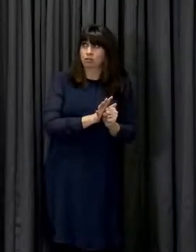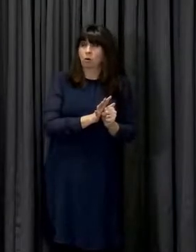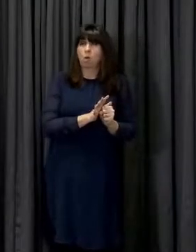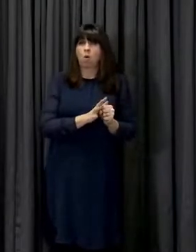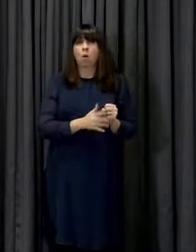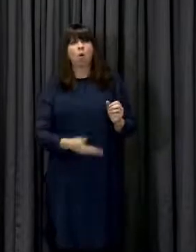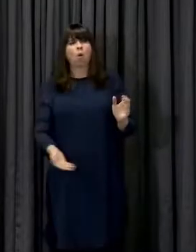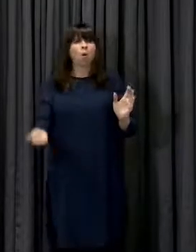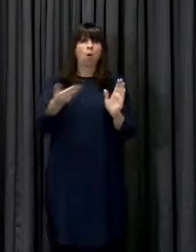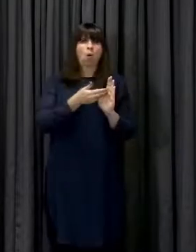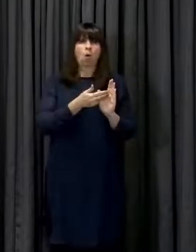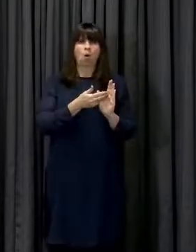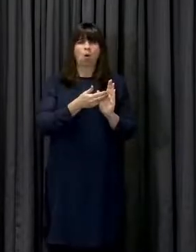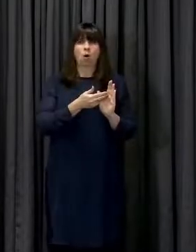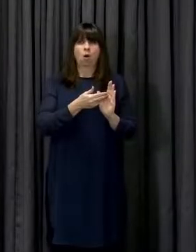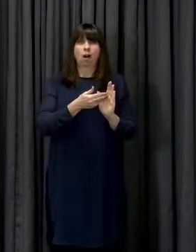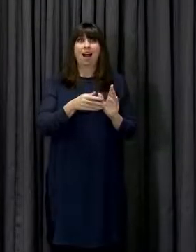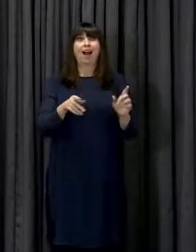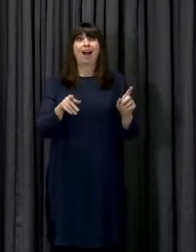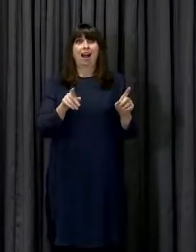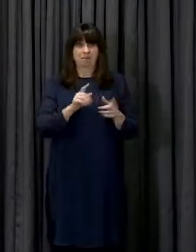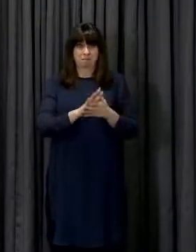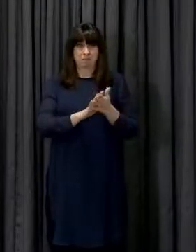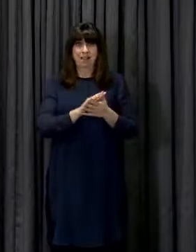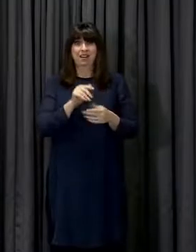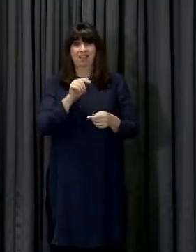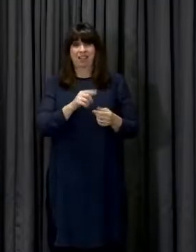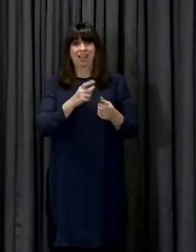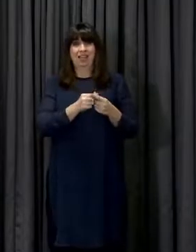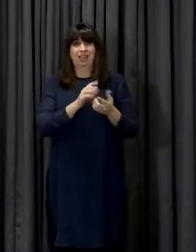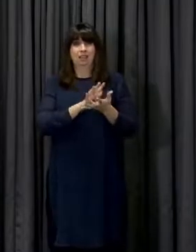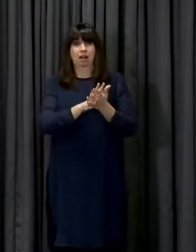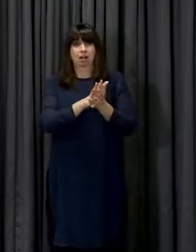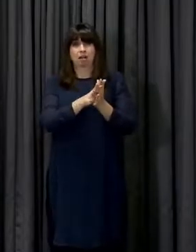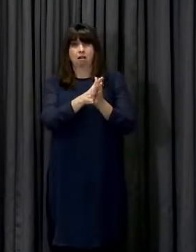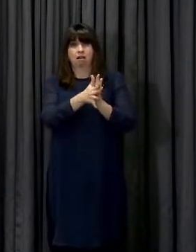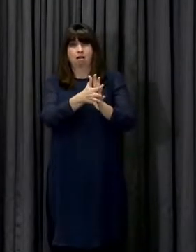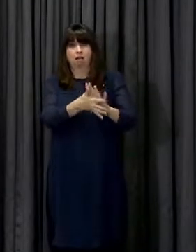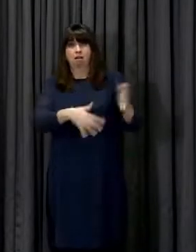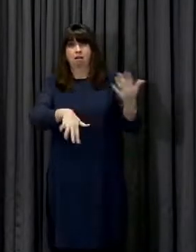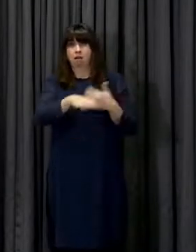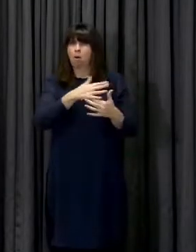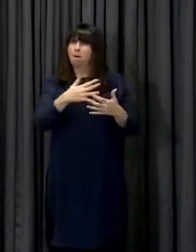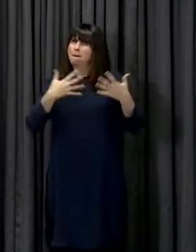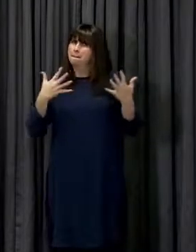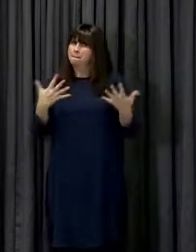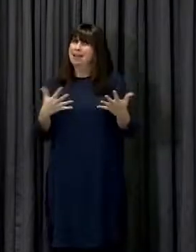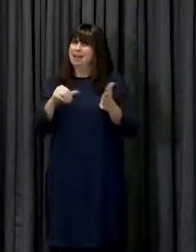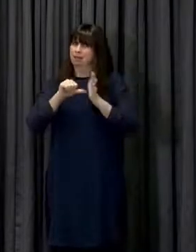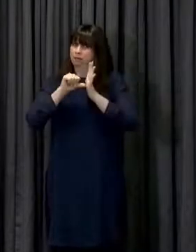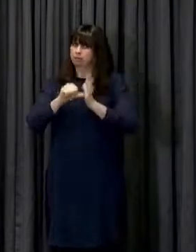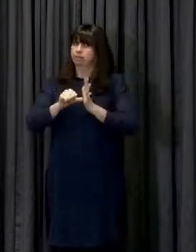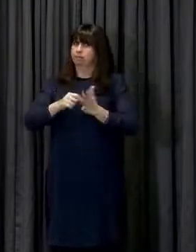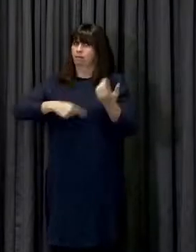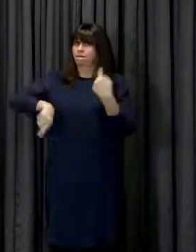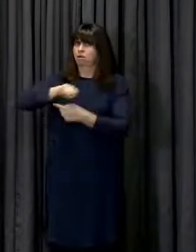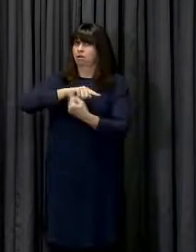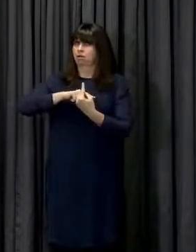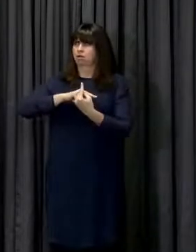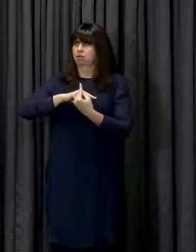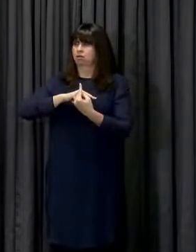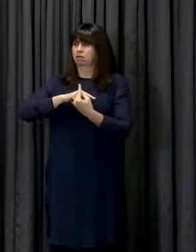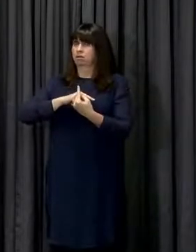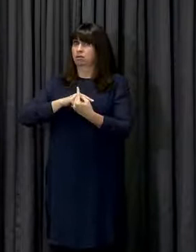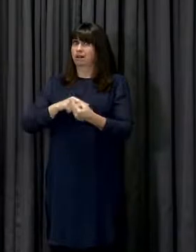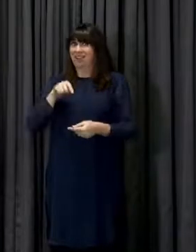every community in Wales and causing harm as it goes along. So big challenges for all of us, and I think that reinforces even